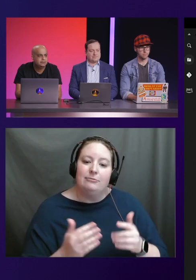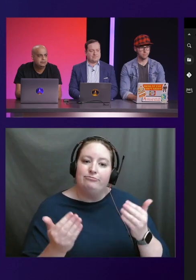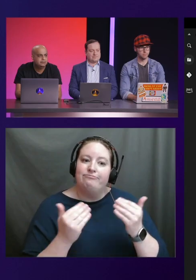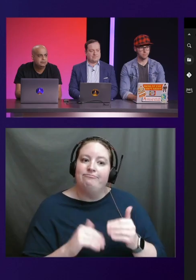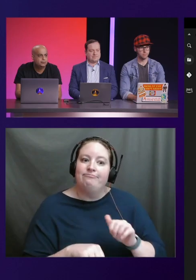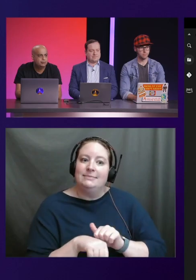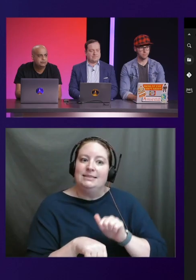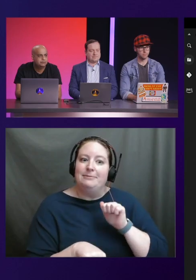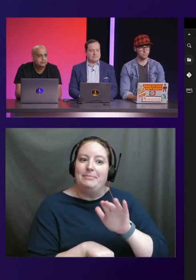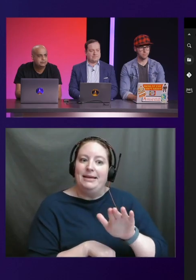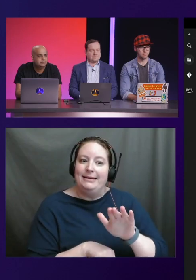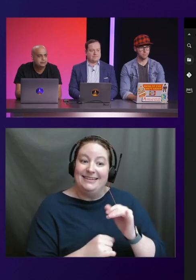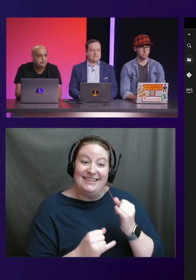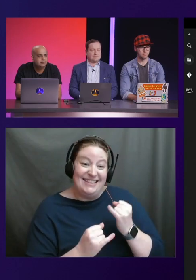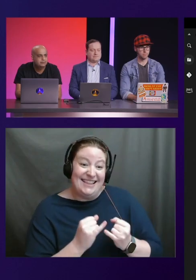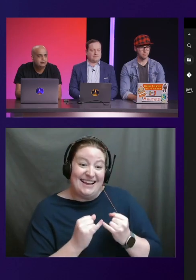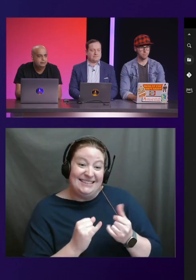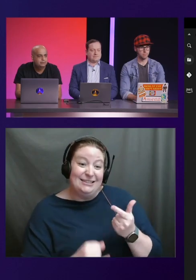last thing to do is git push this.